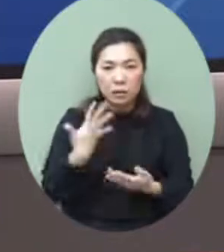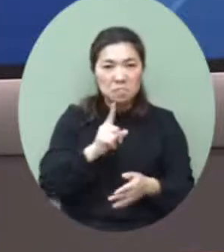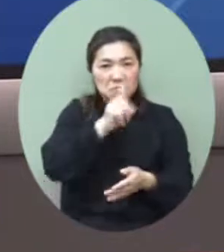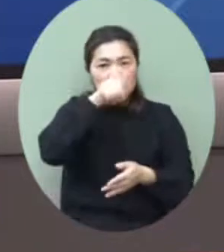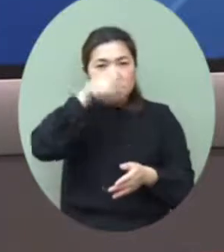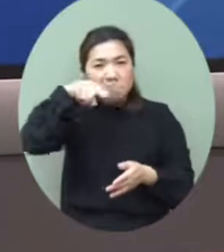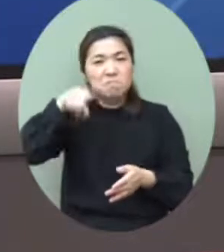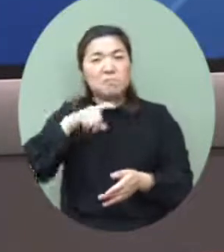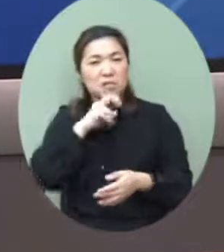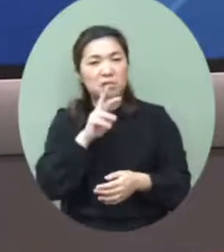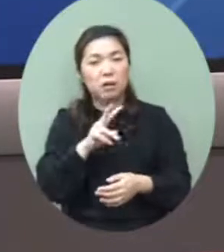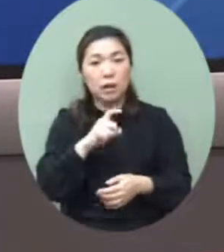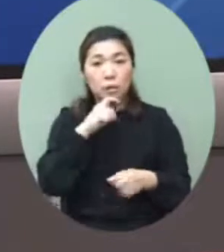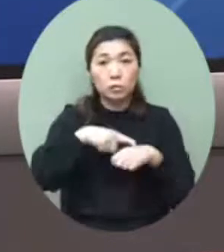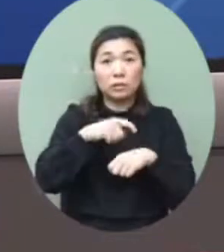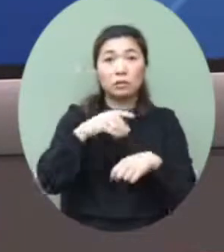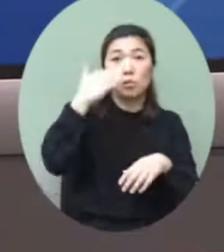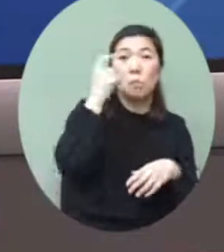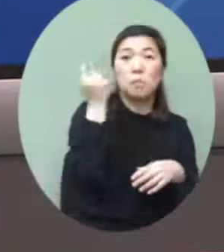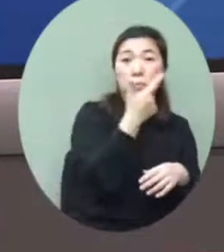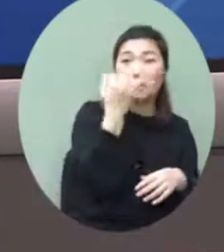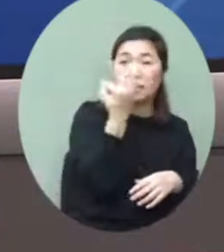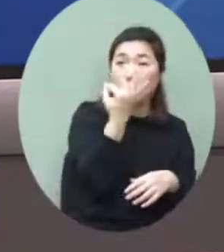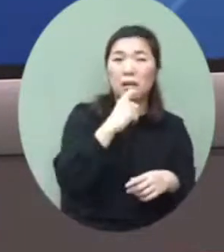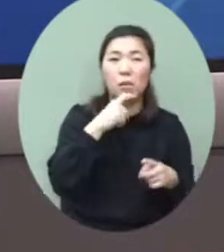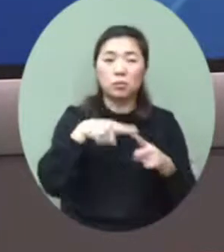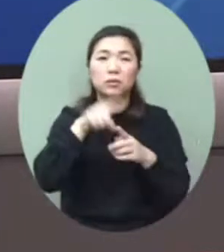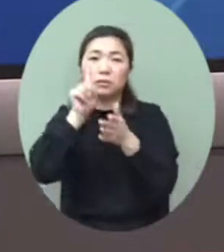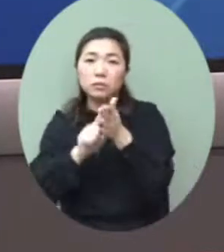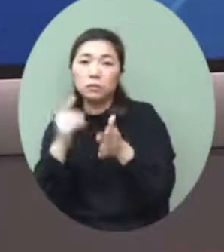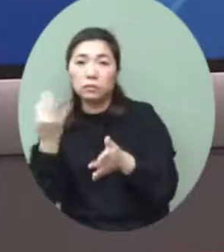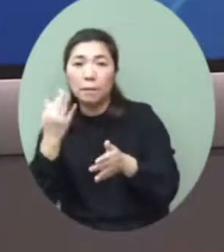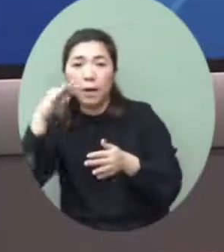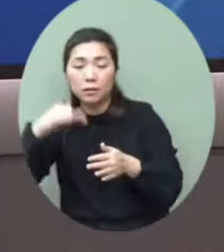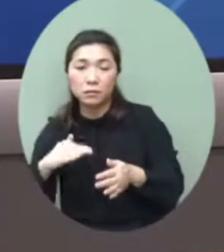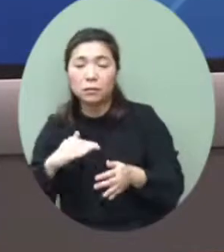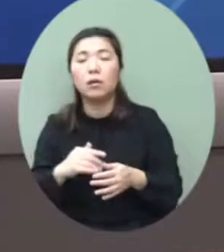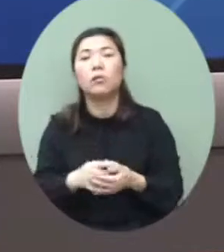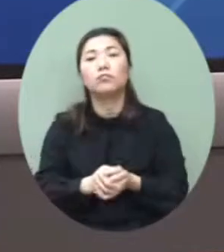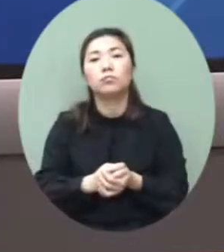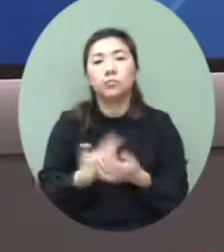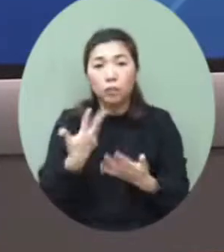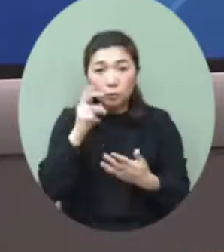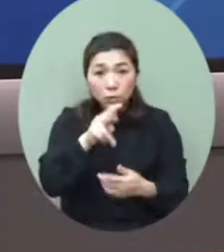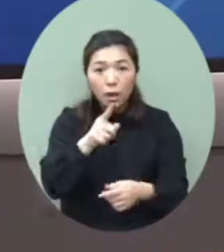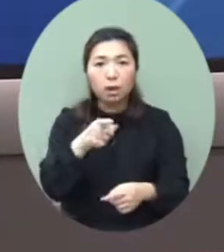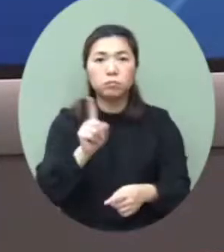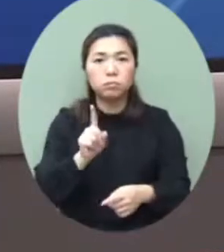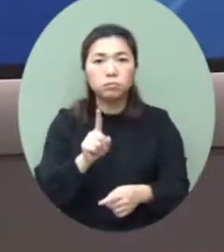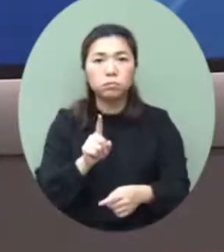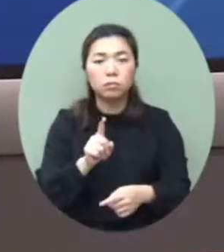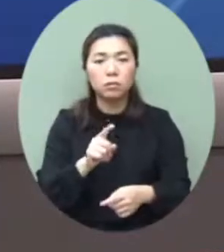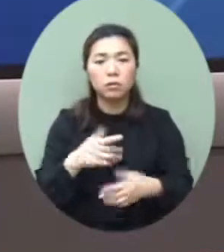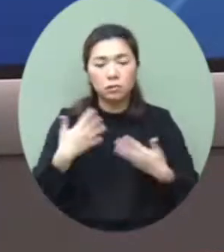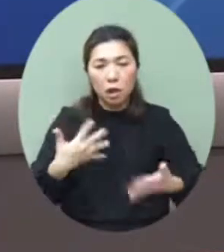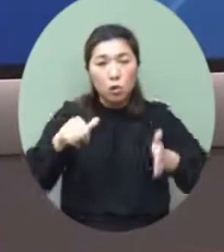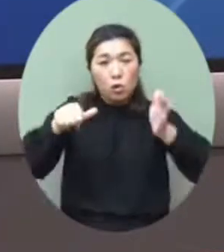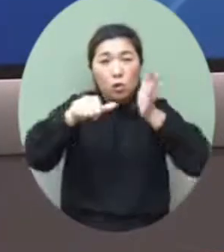around 30,000 per day. We saw some fluctuations. Sometimes we had less, sometimes we had more than